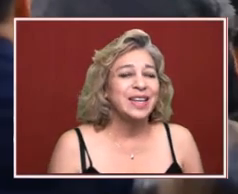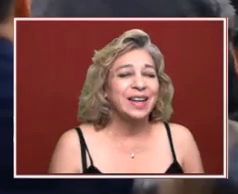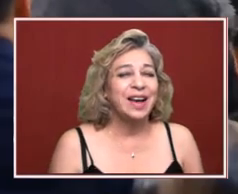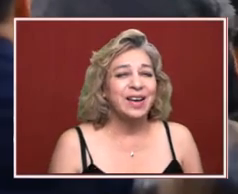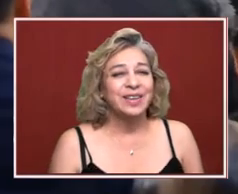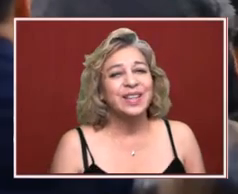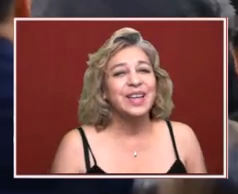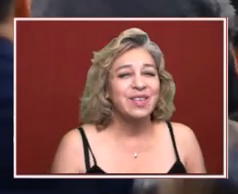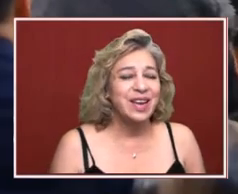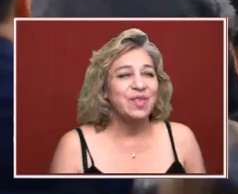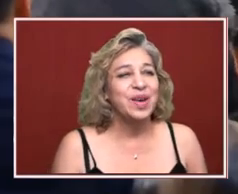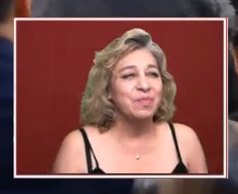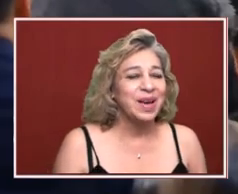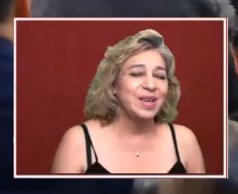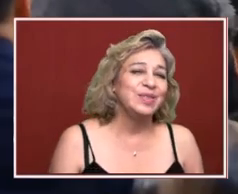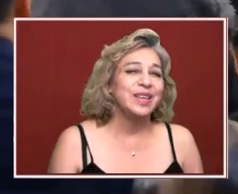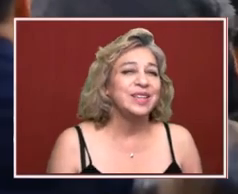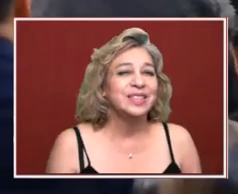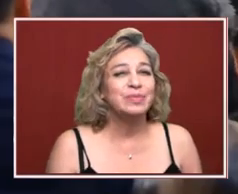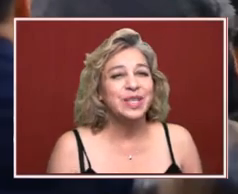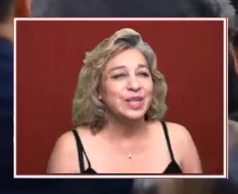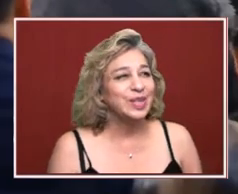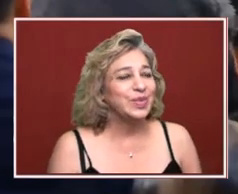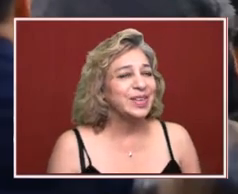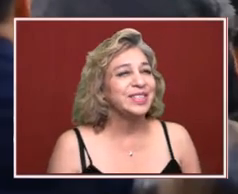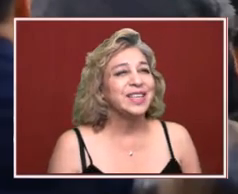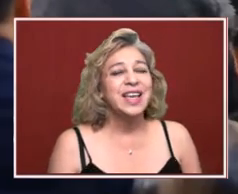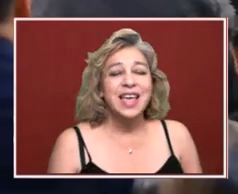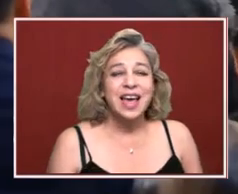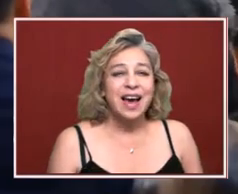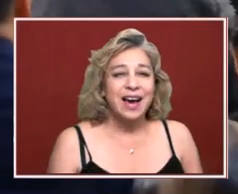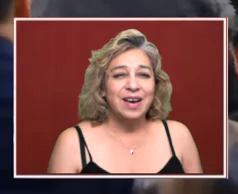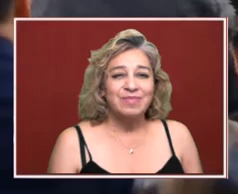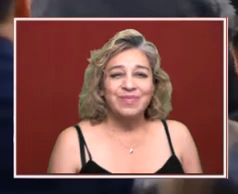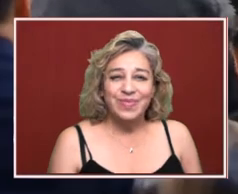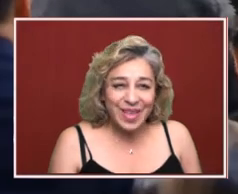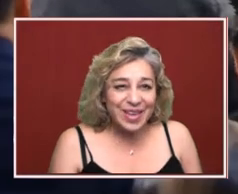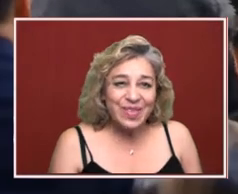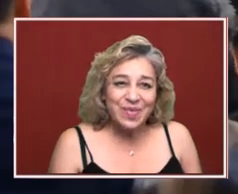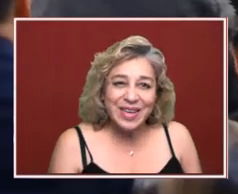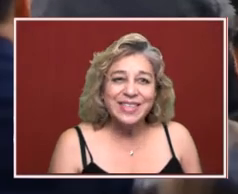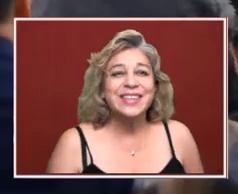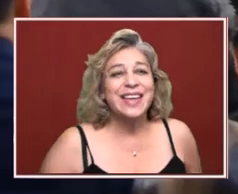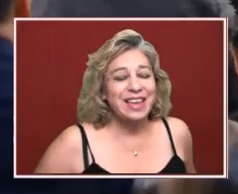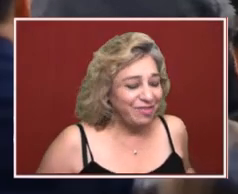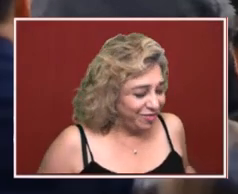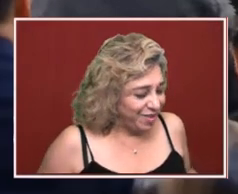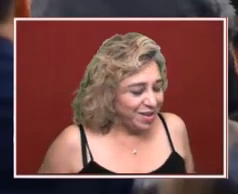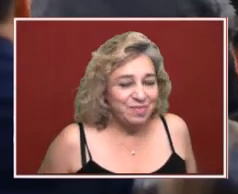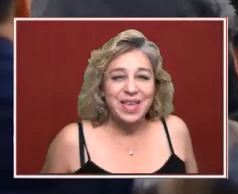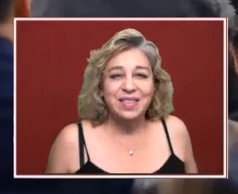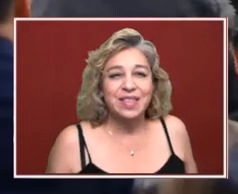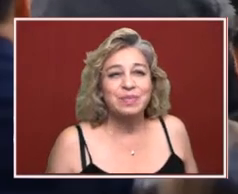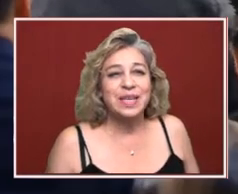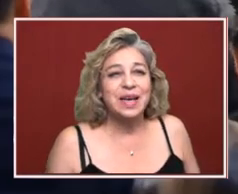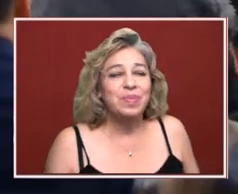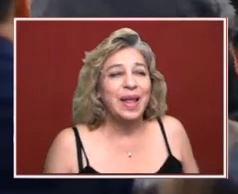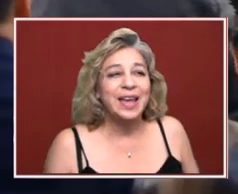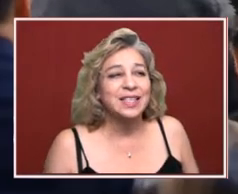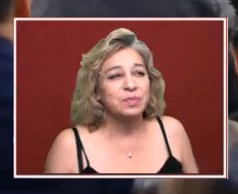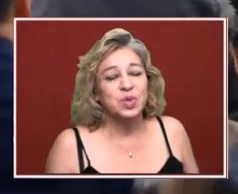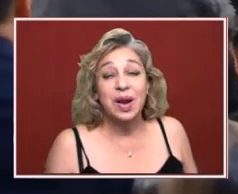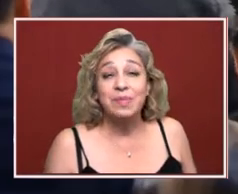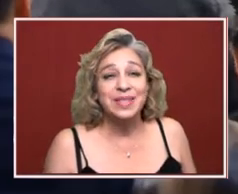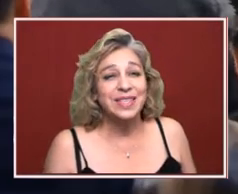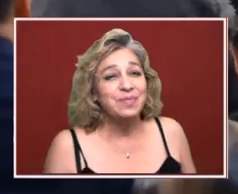made it clear anyway by using substitute words. Thank you very much. Give me a thumbs up,